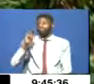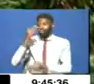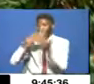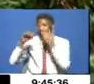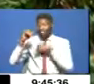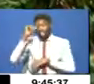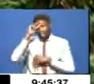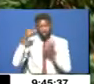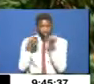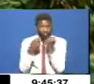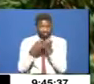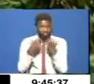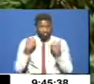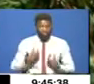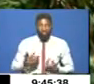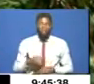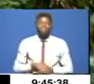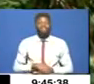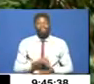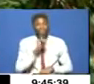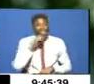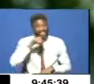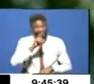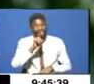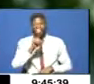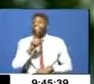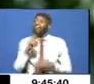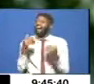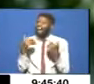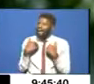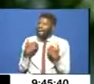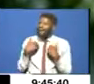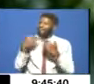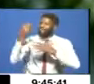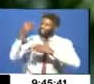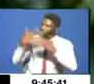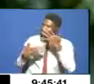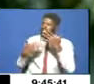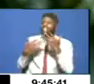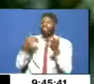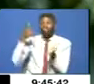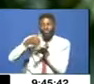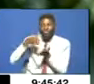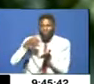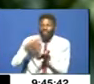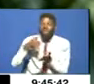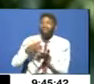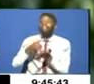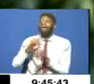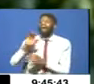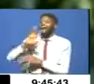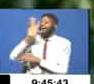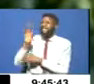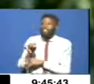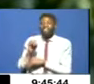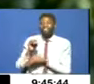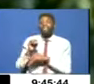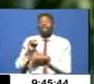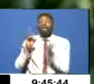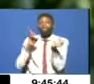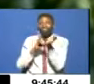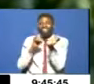right. They describe you as a man of many firsts, you know, being among the pioneer African veterinarians in that time. You were among